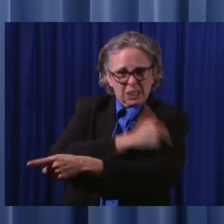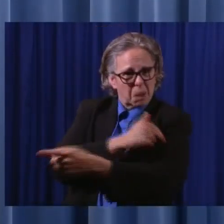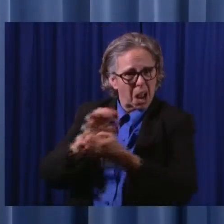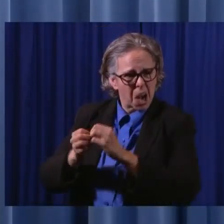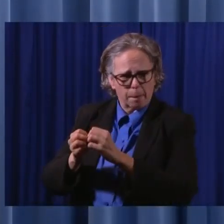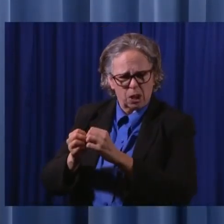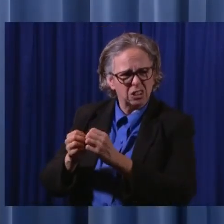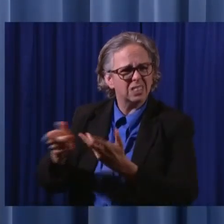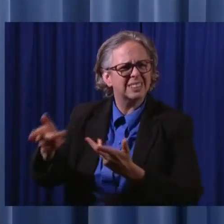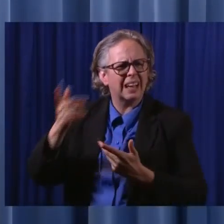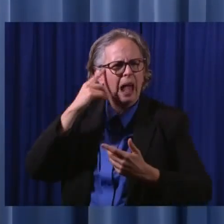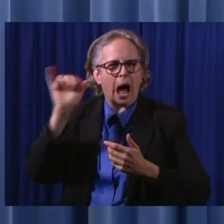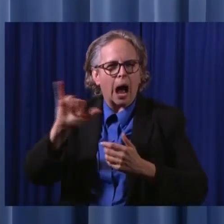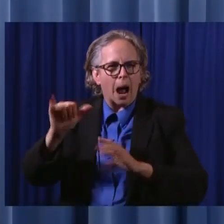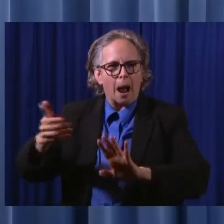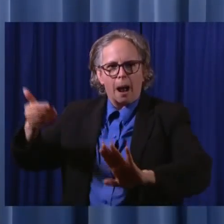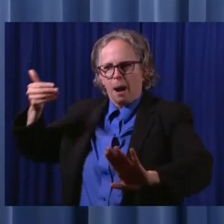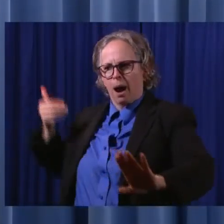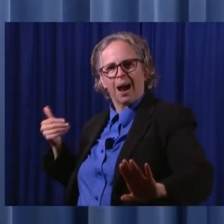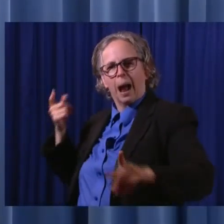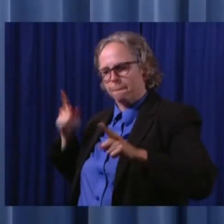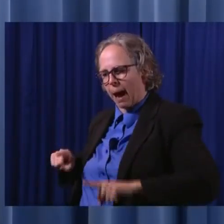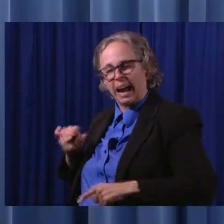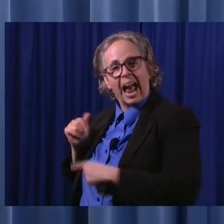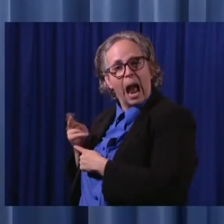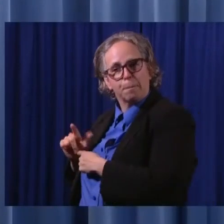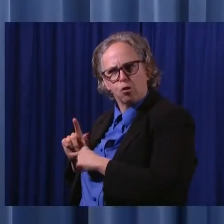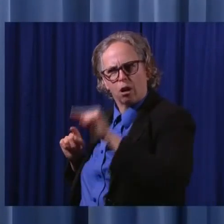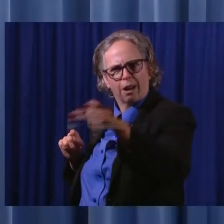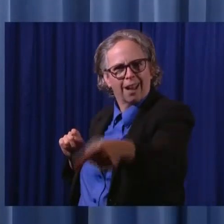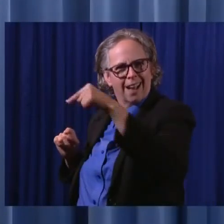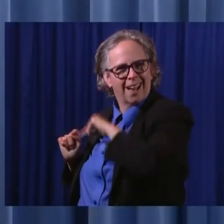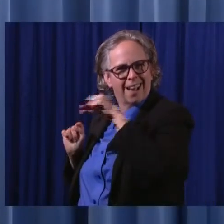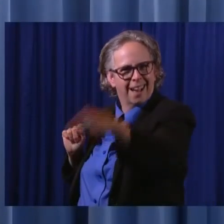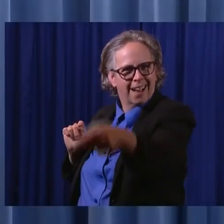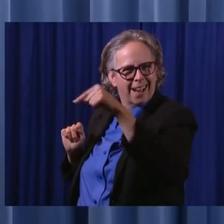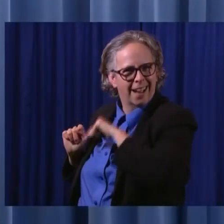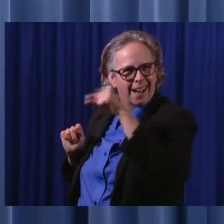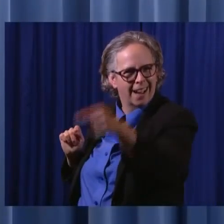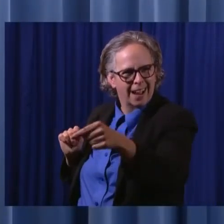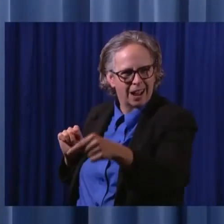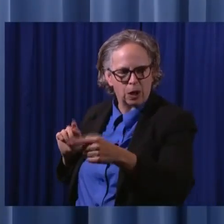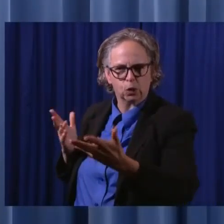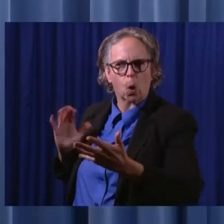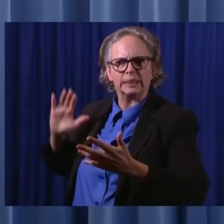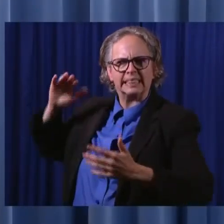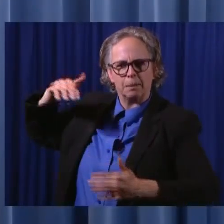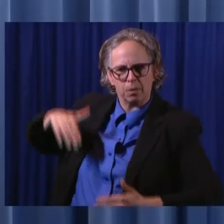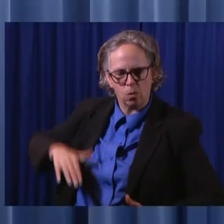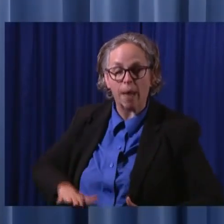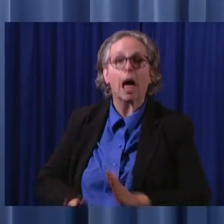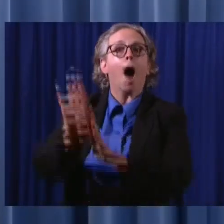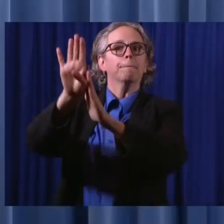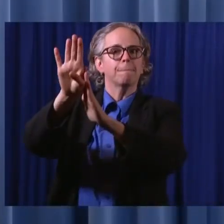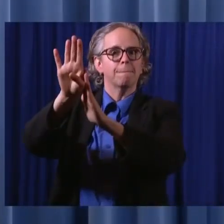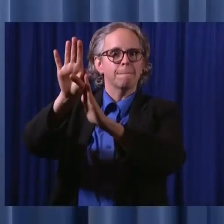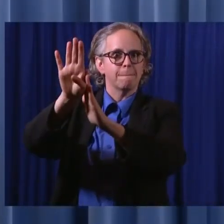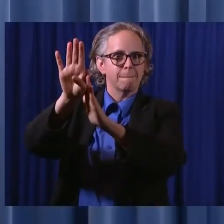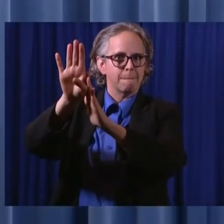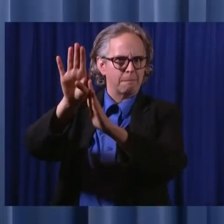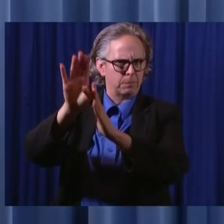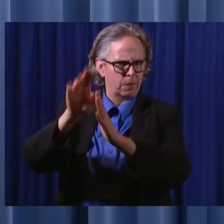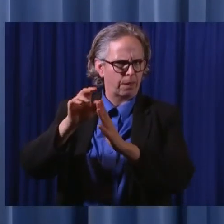April. To make sure we have enough hospital and ICU beds to treat everyone who needs care, such as those who need emergency surgery or in a car crash or are